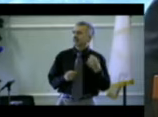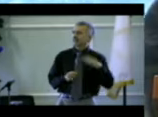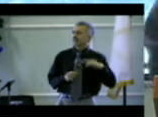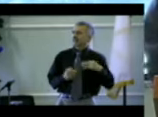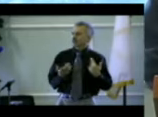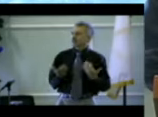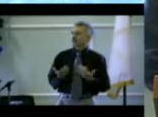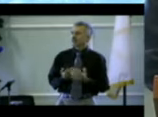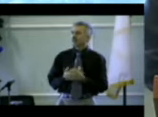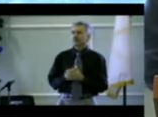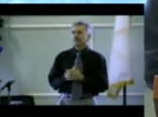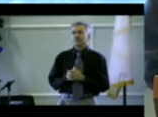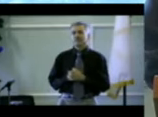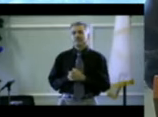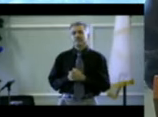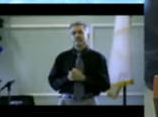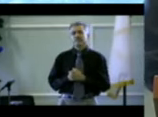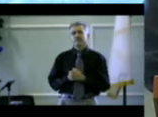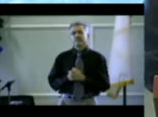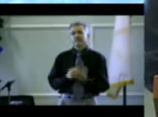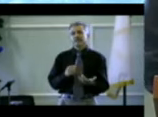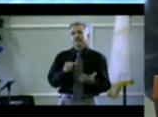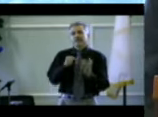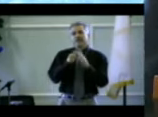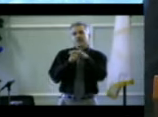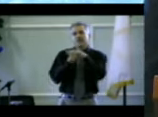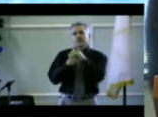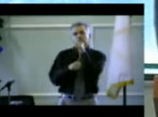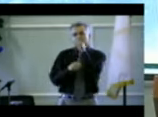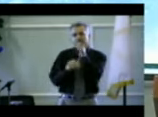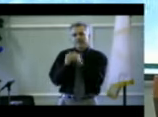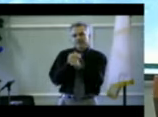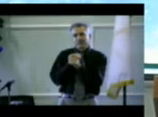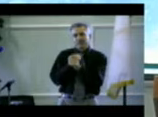Oh yes, it's plastered over and painted.